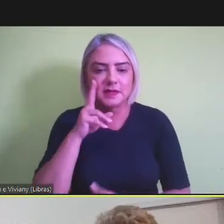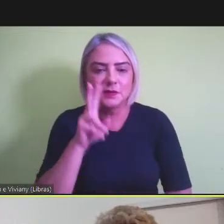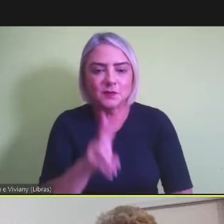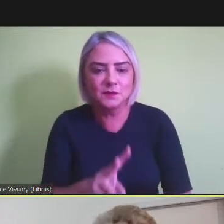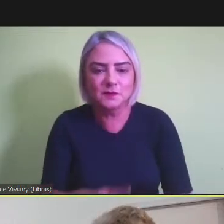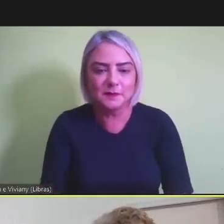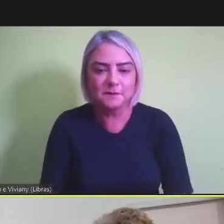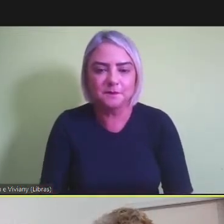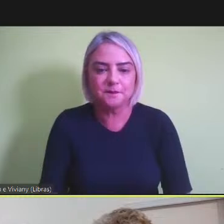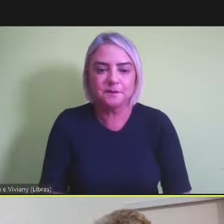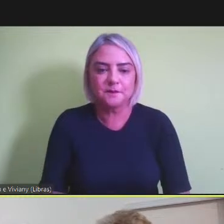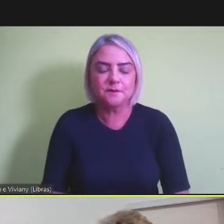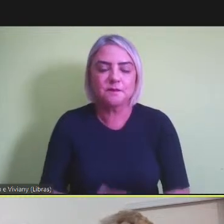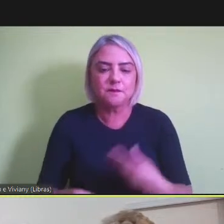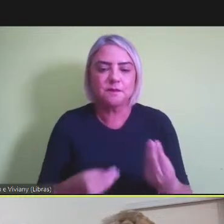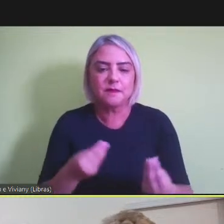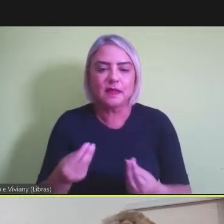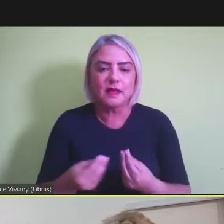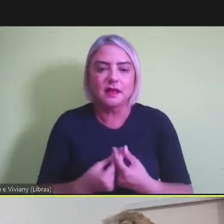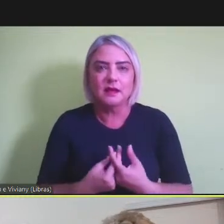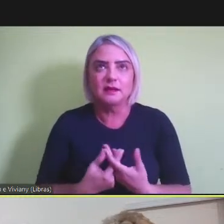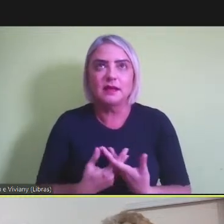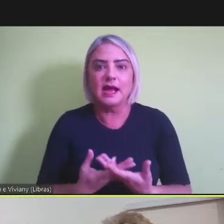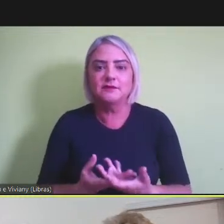or else we're not going to see anything.